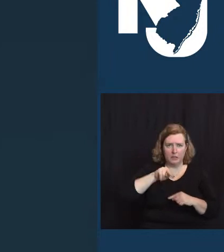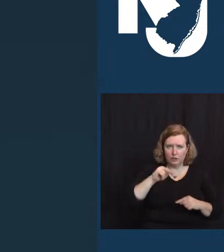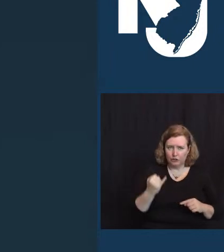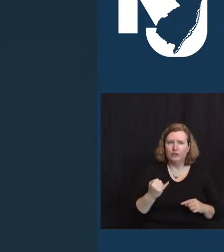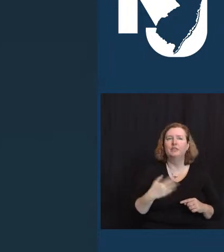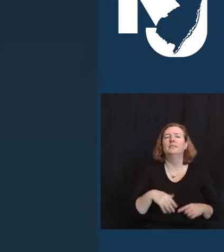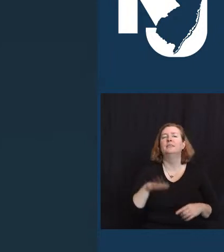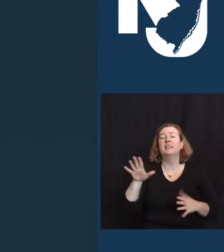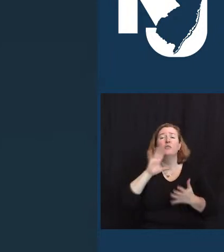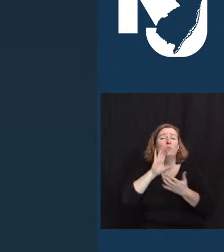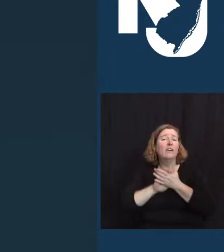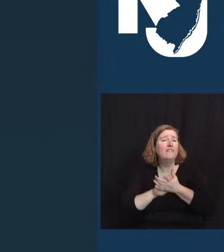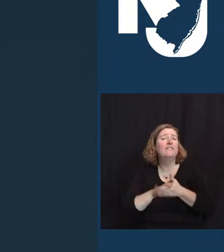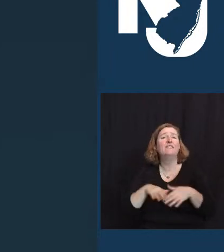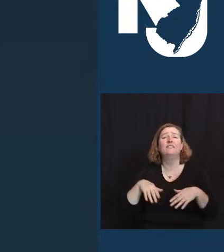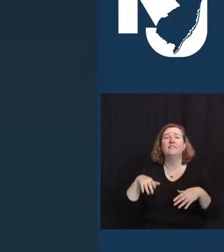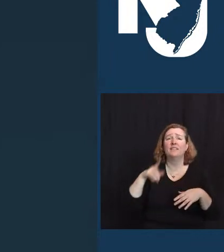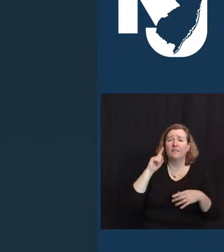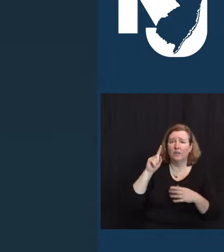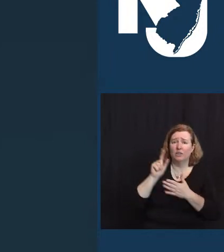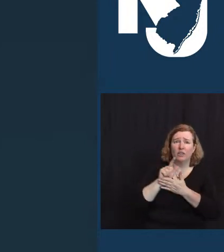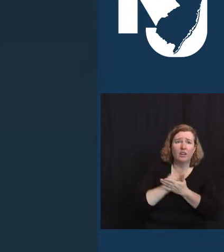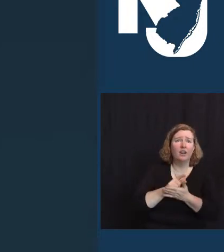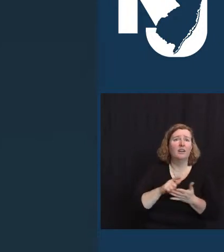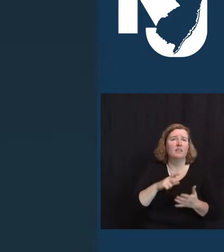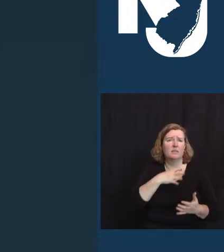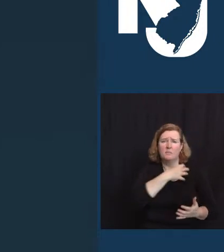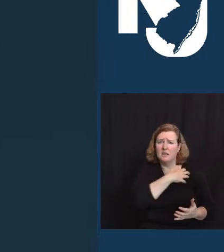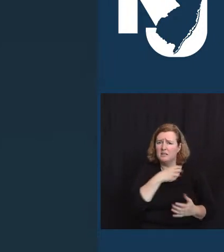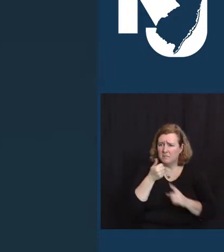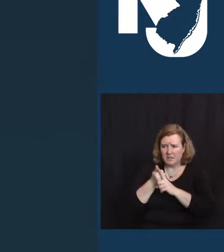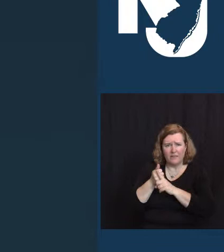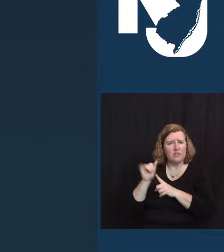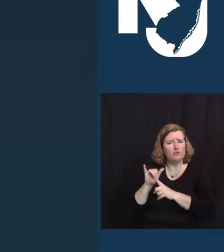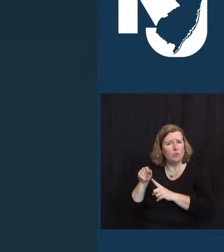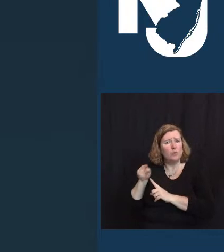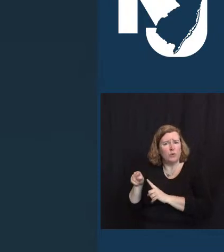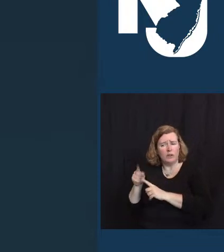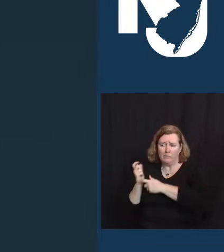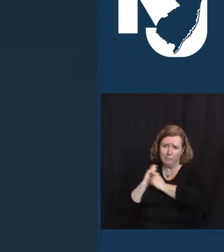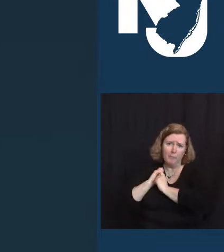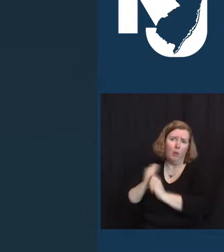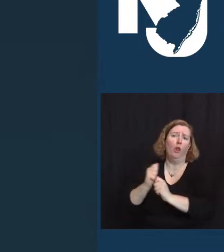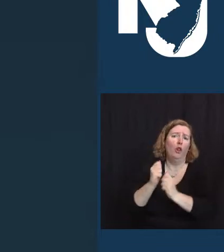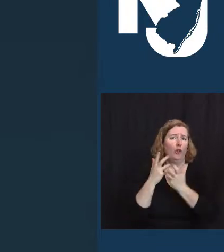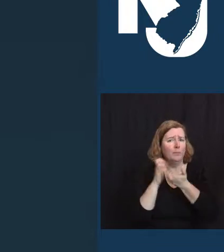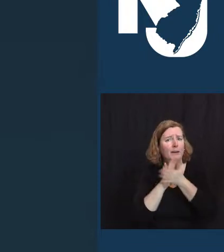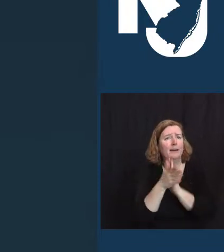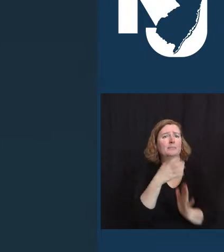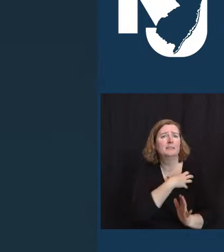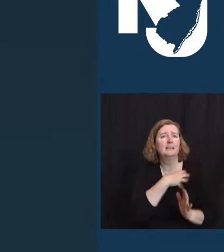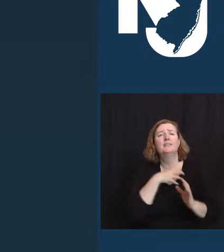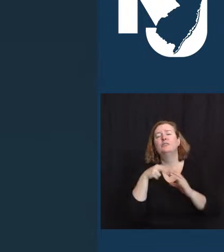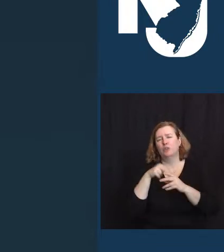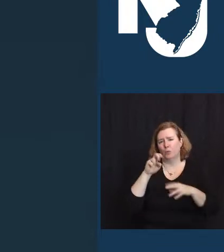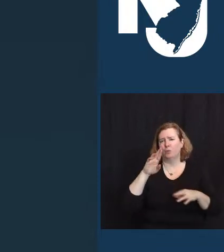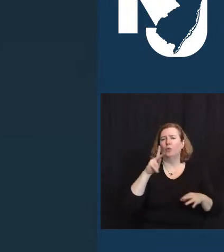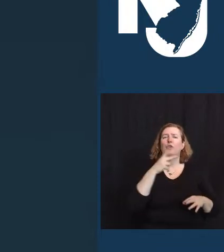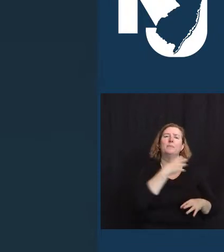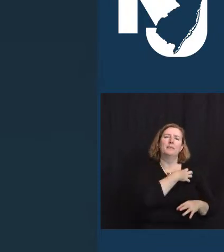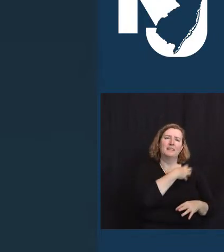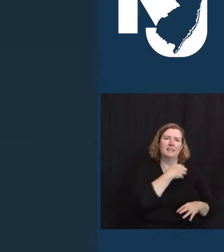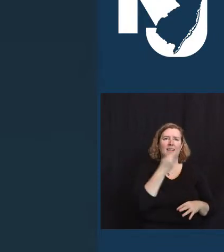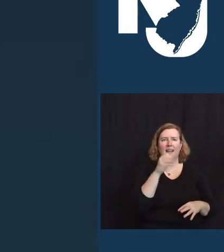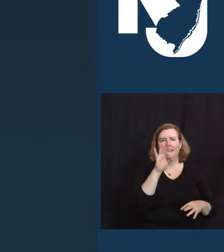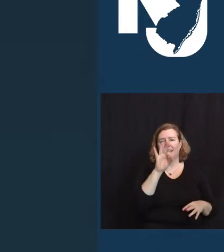a police lieutenant, with guiding his own entry into the ranks of the New Jersey law enforcement. Hector joined the Newark Police in 1998, and he